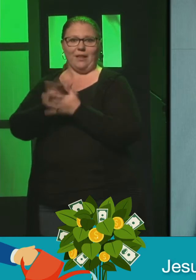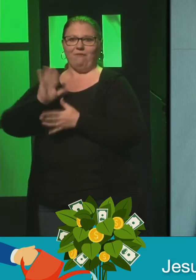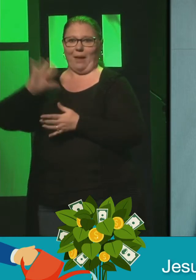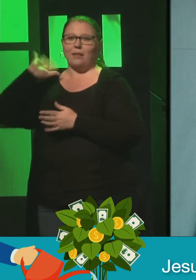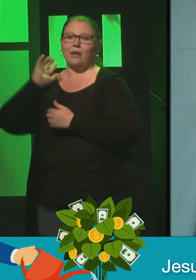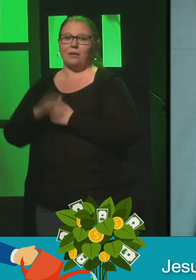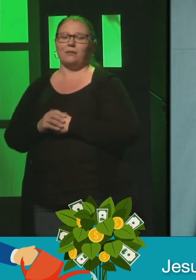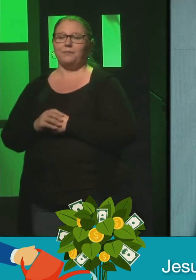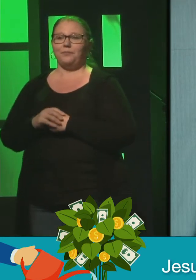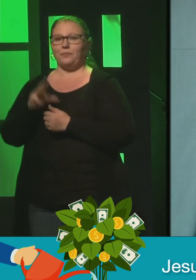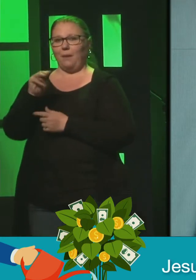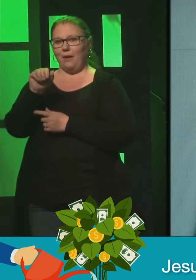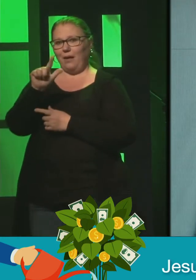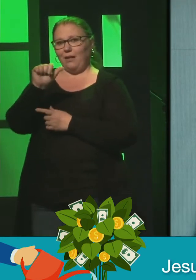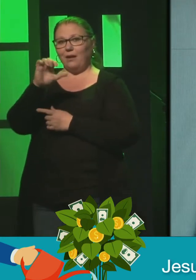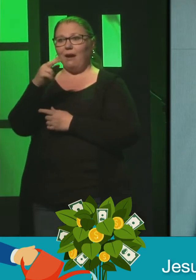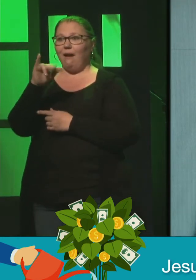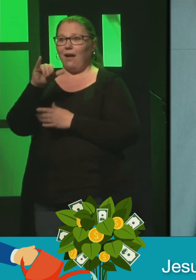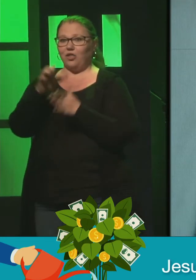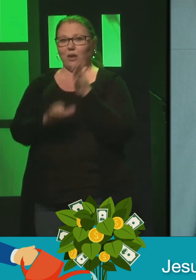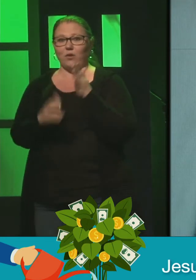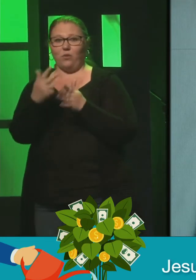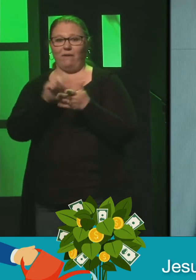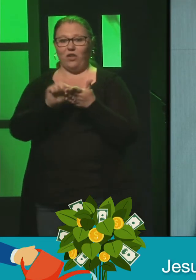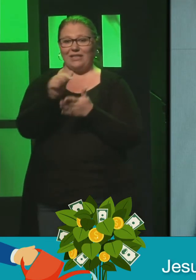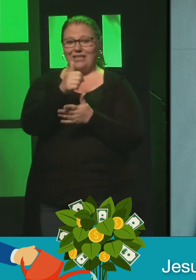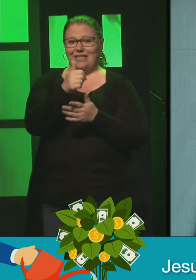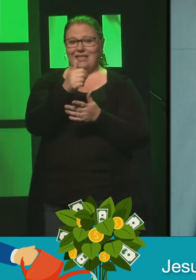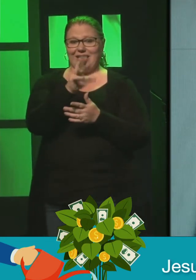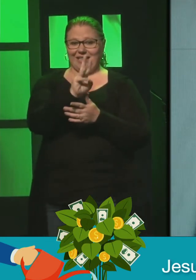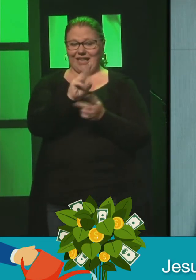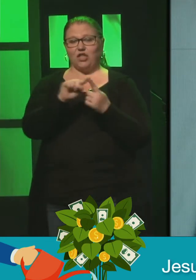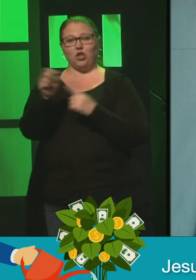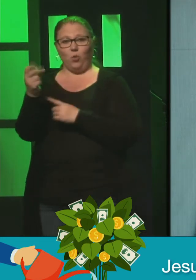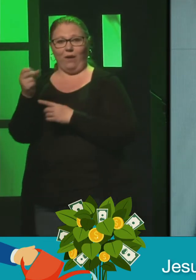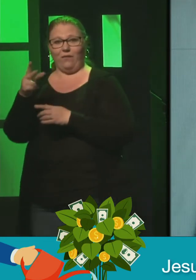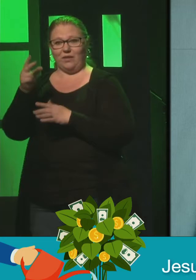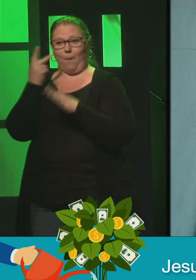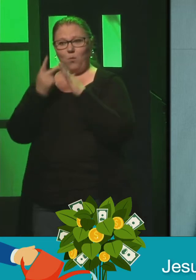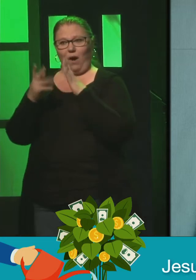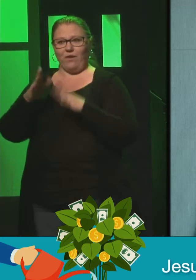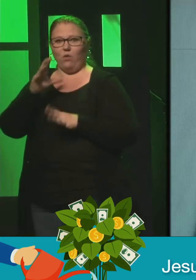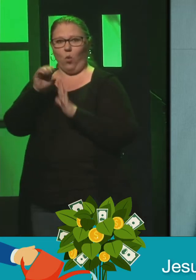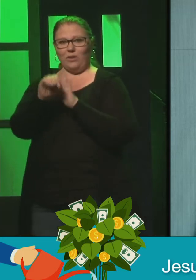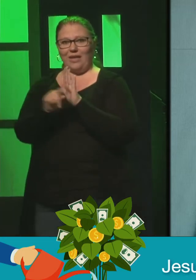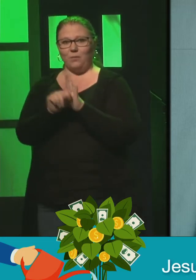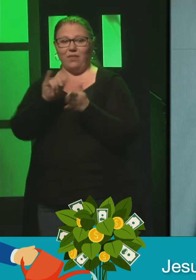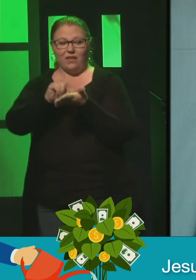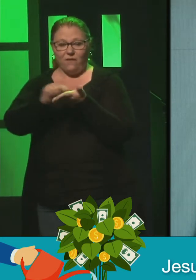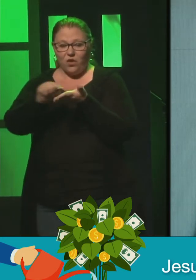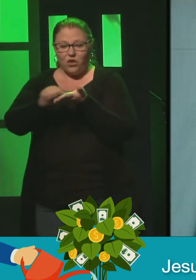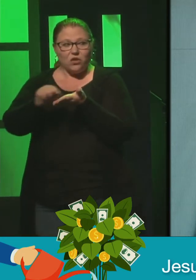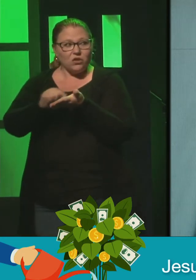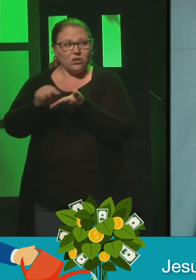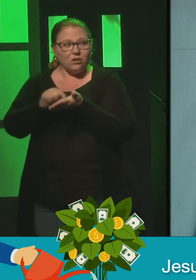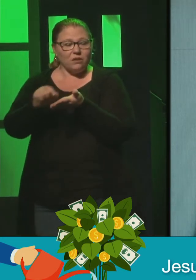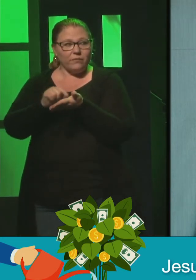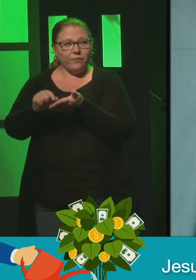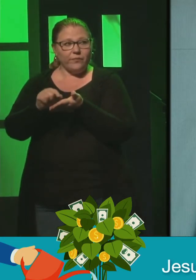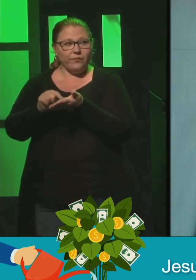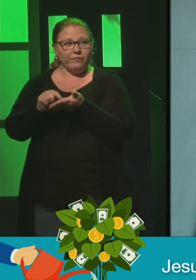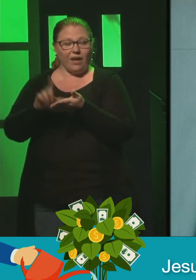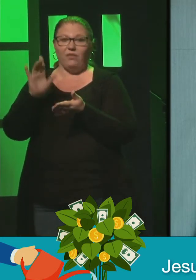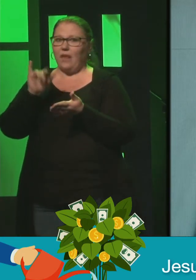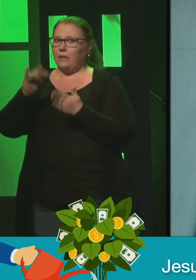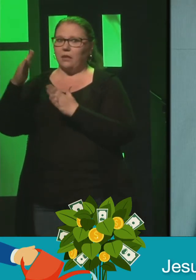thing. Malachi chapter 3, verses 6 through 12 is this prophet in the Old Testament, and this is the verse. This is